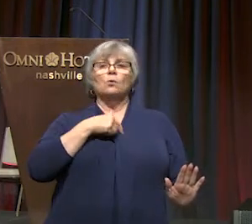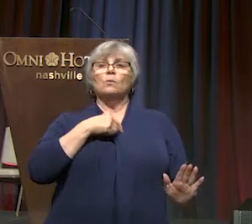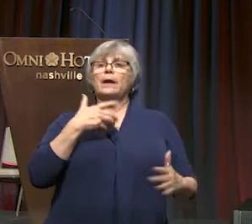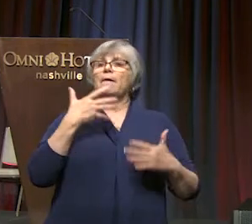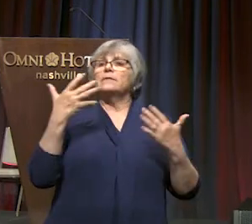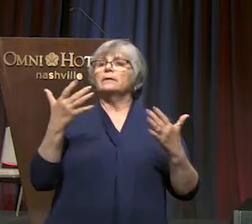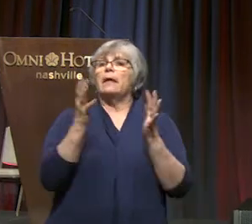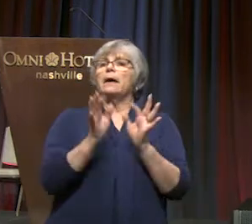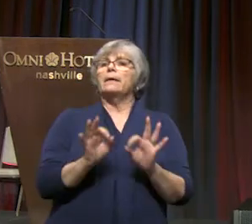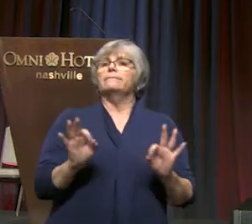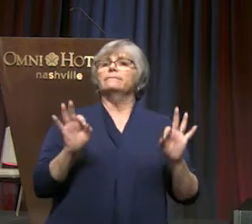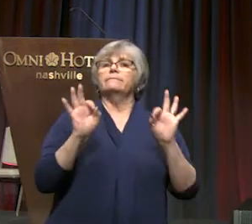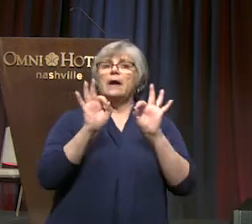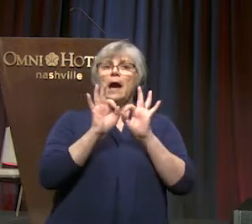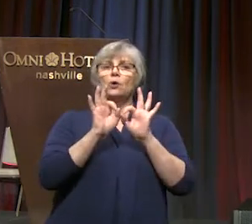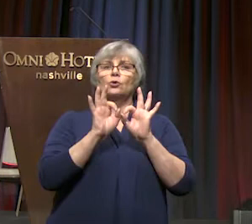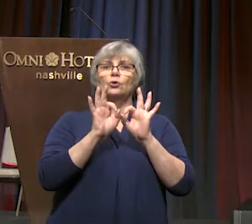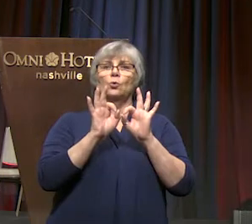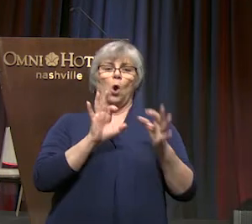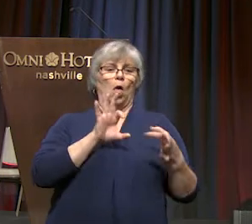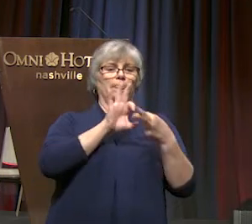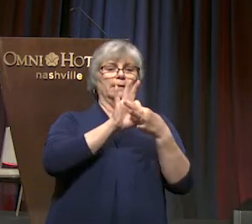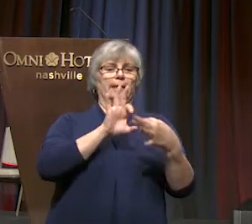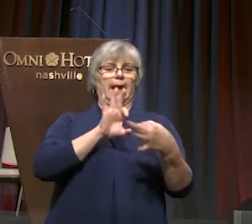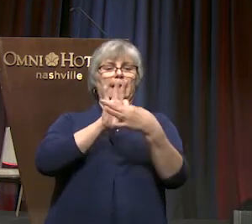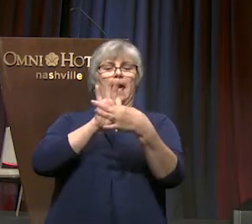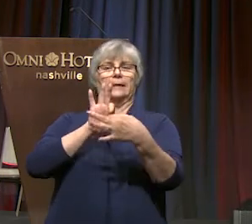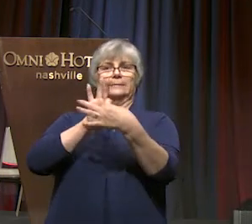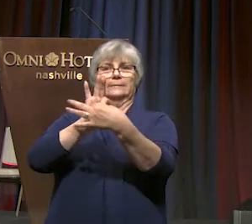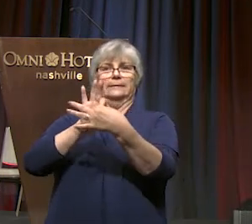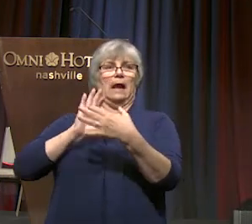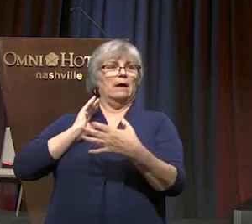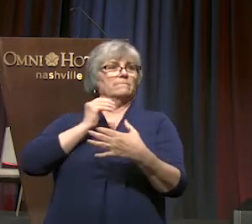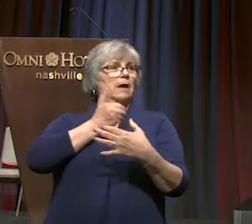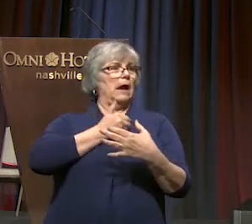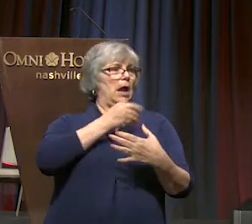great value on the connectedness of our denomination.